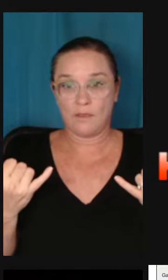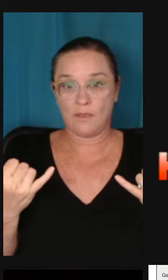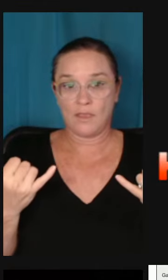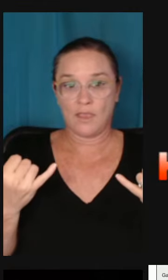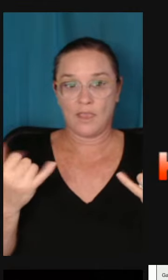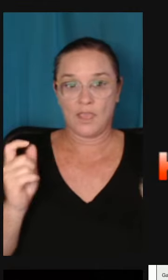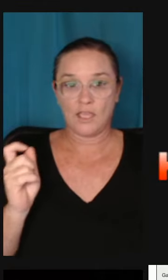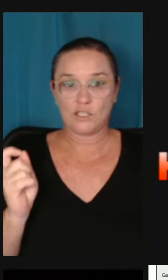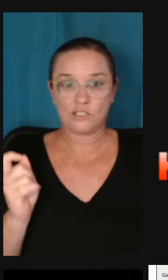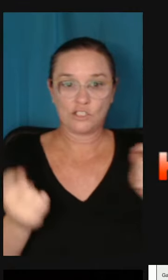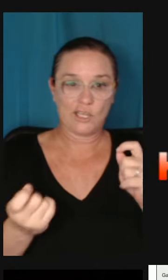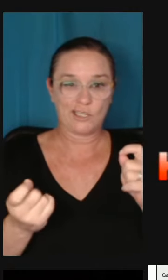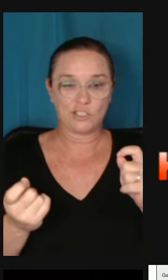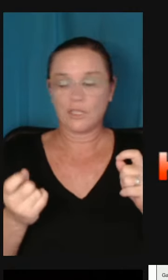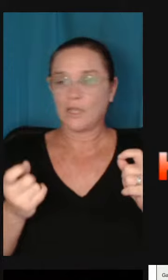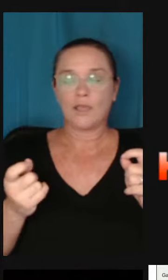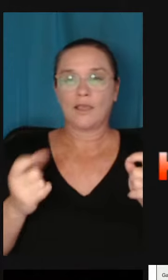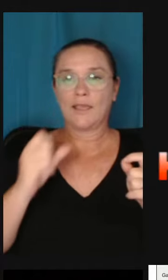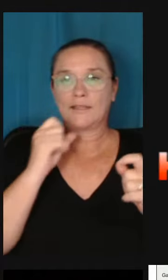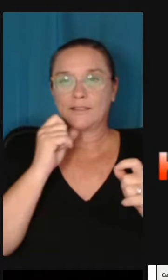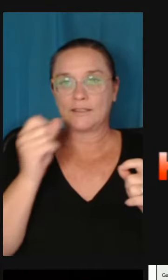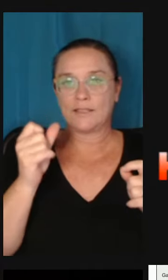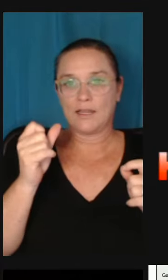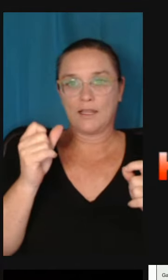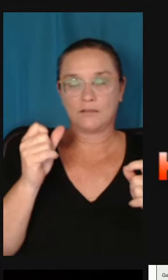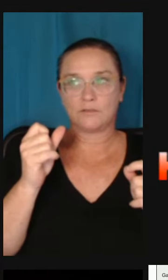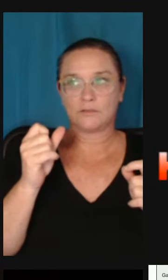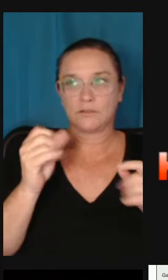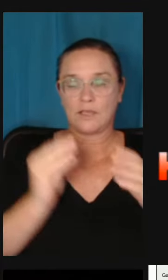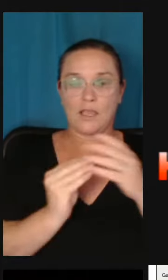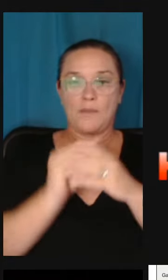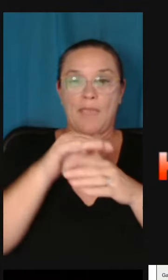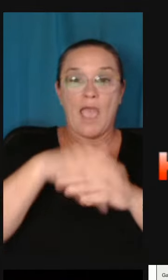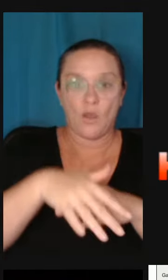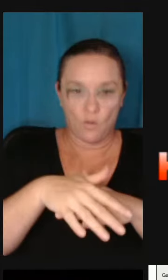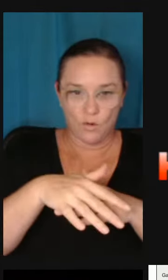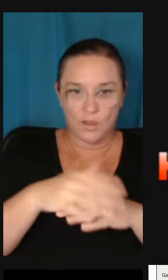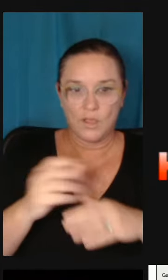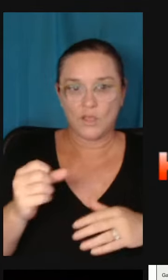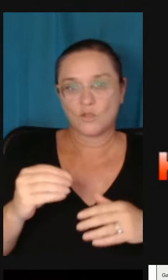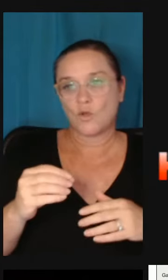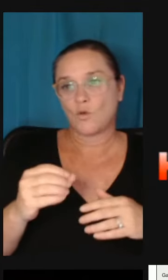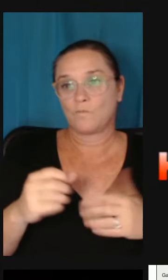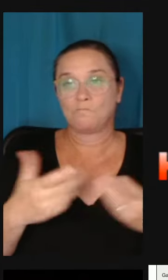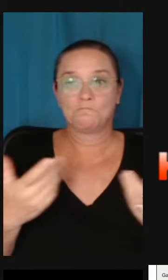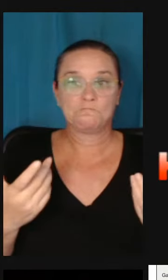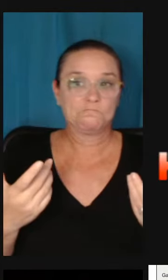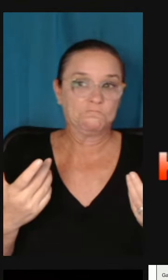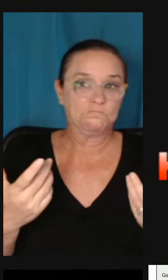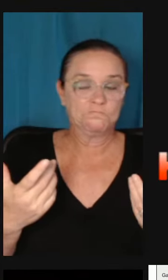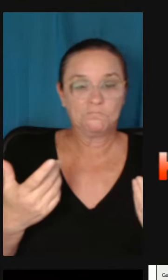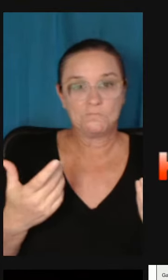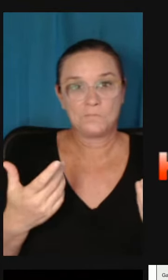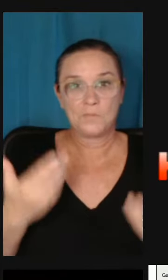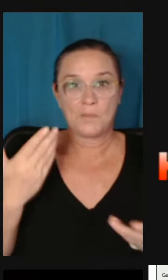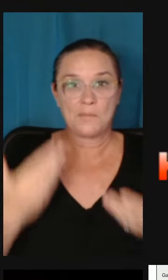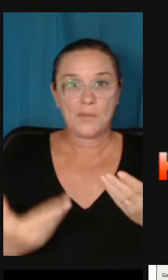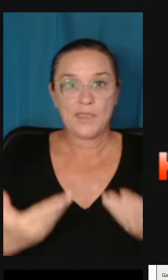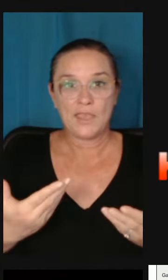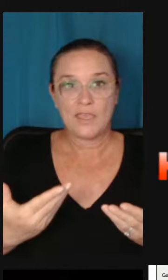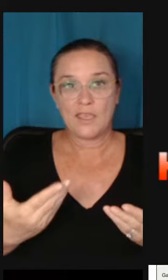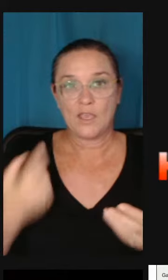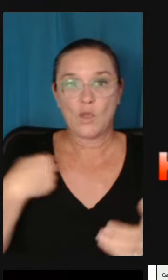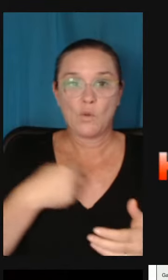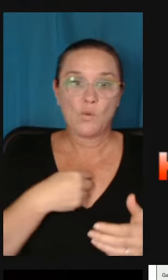shifted today, didn't lose it. It had to have gone somewhere, right? So we don't see signs of it moving elsewhere. So, you might speculate